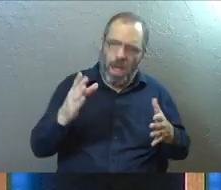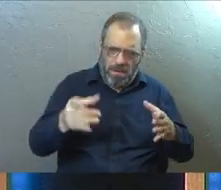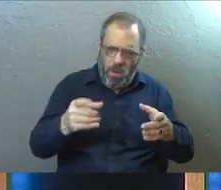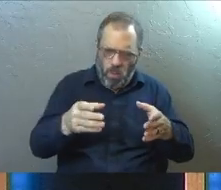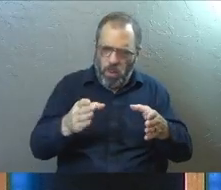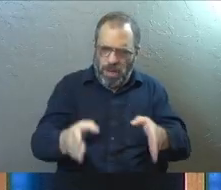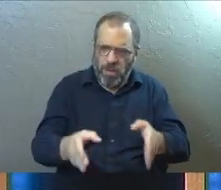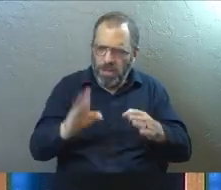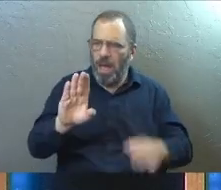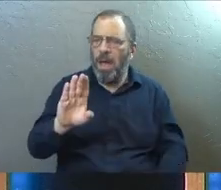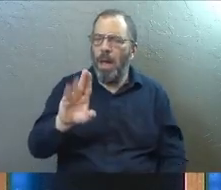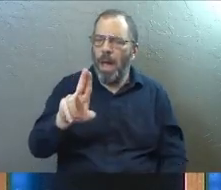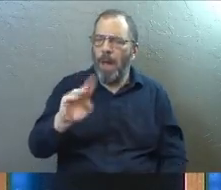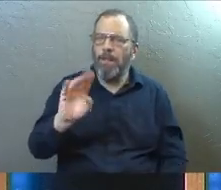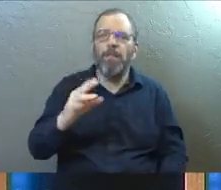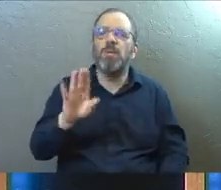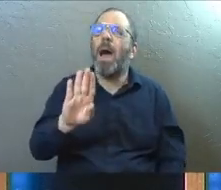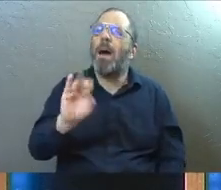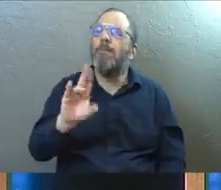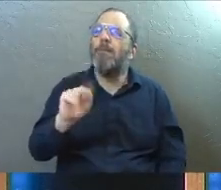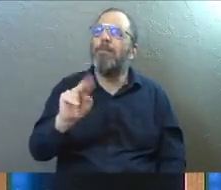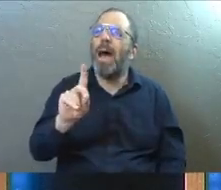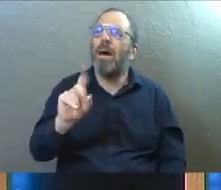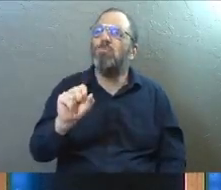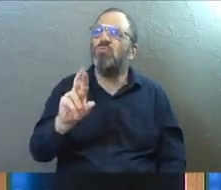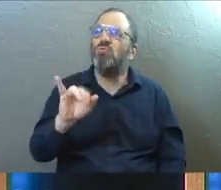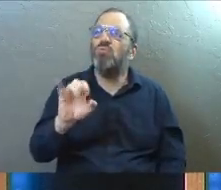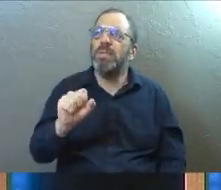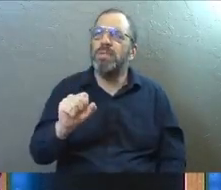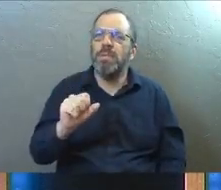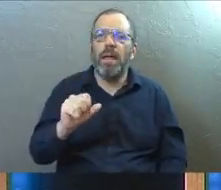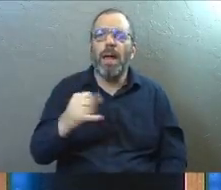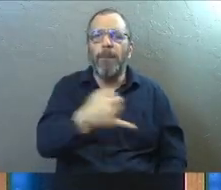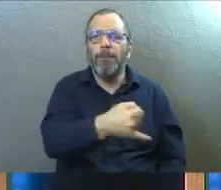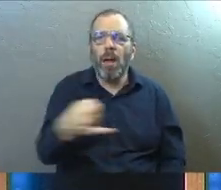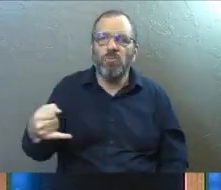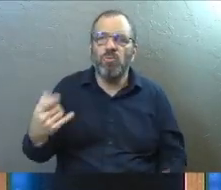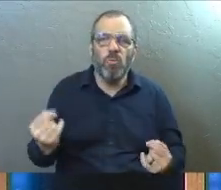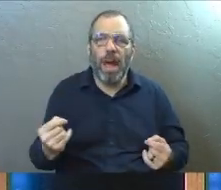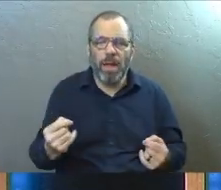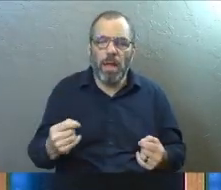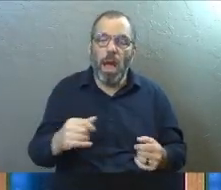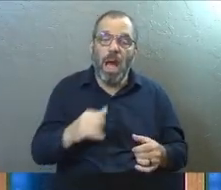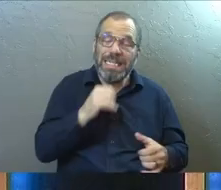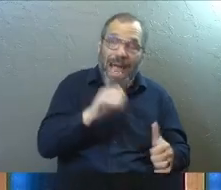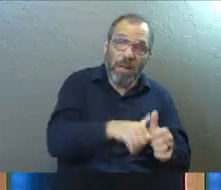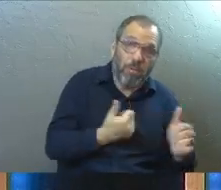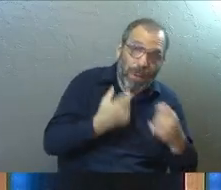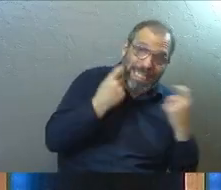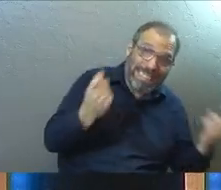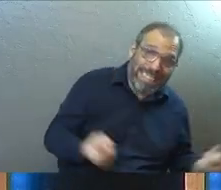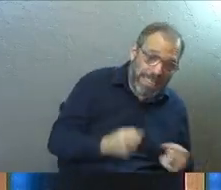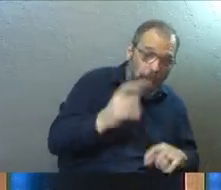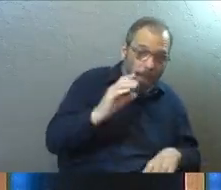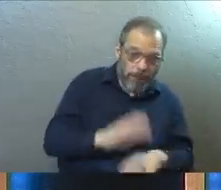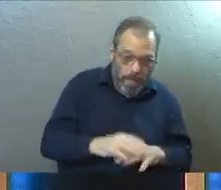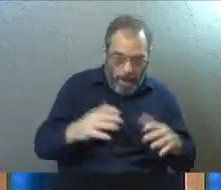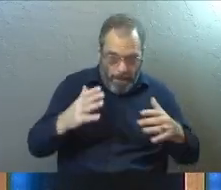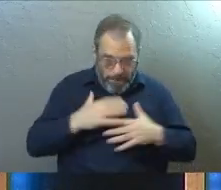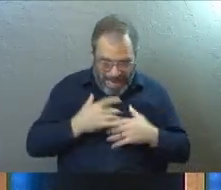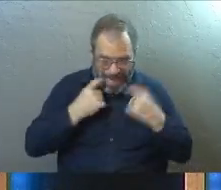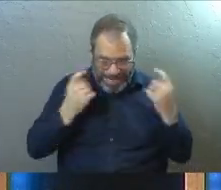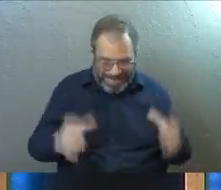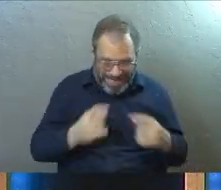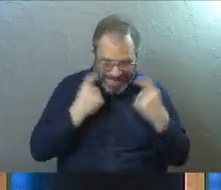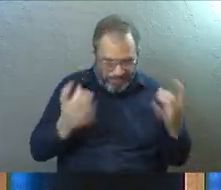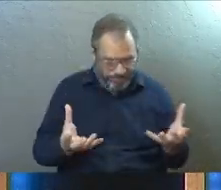bumpers that I can set up in my life? Because again, the goal shouldn't just be to avoid sin. The reality is that when I take my